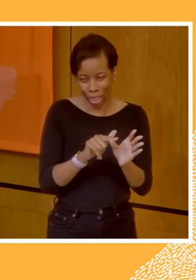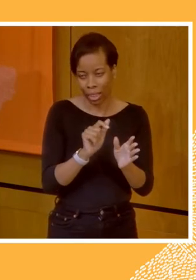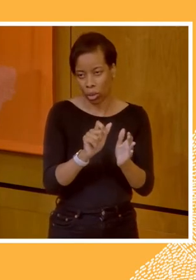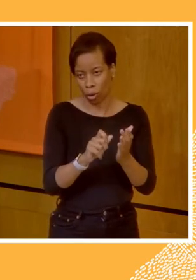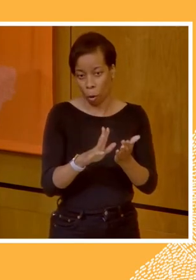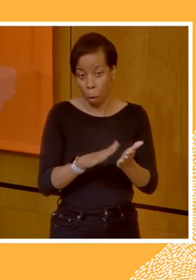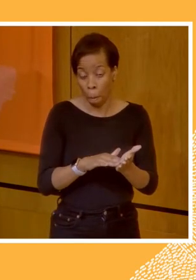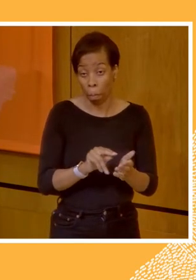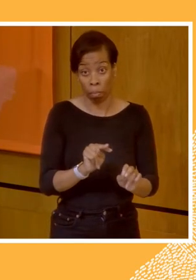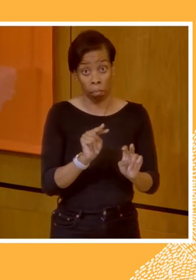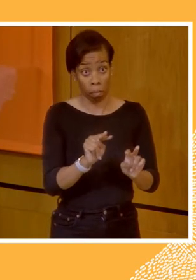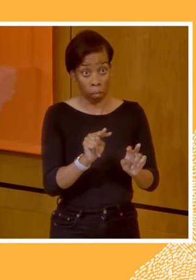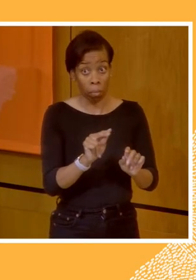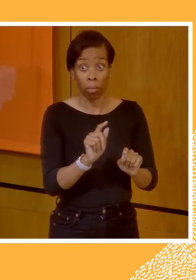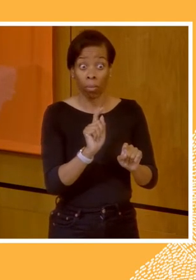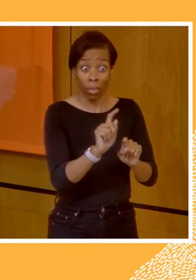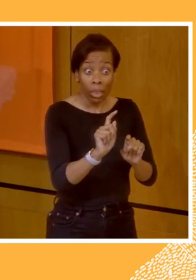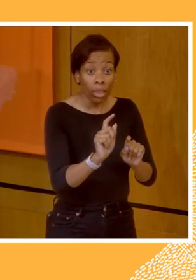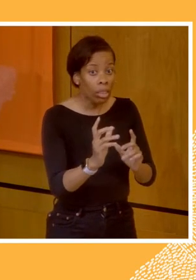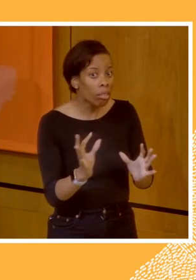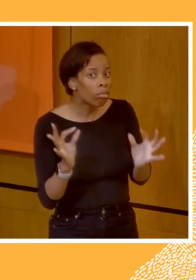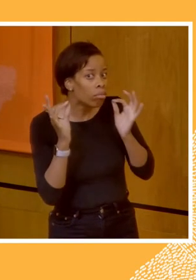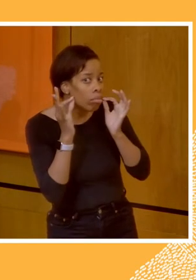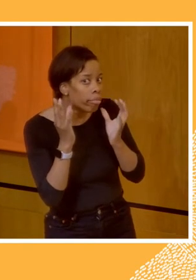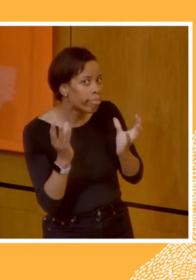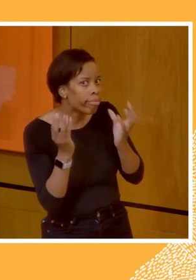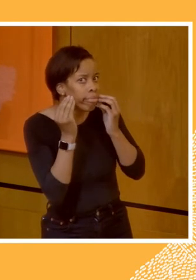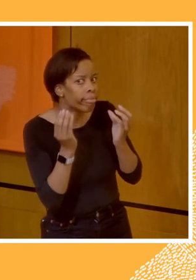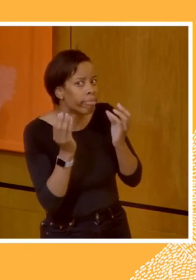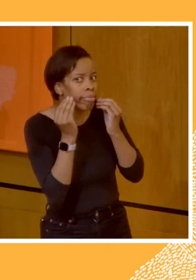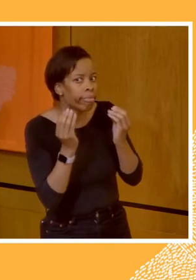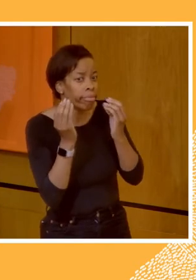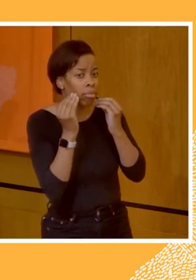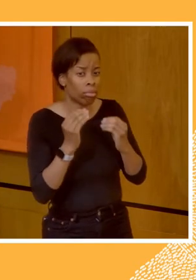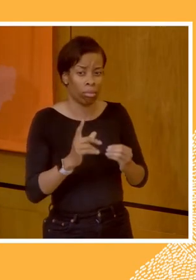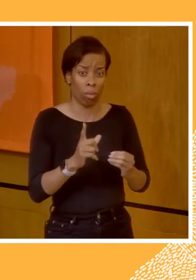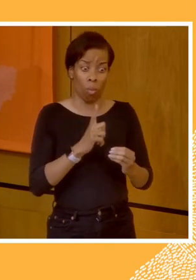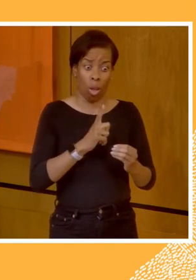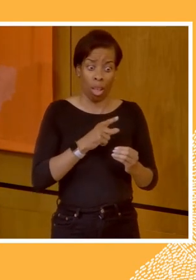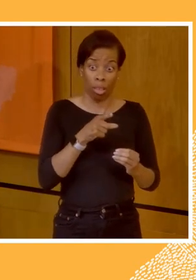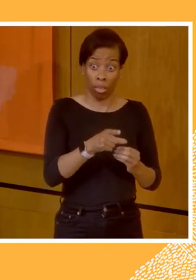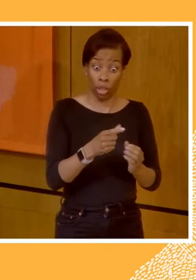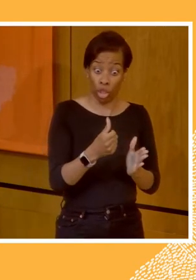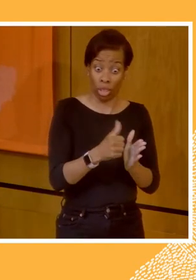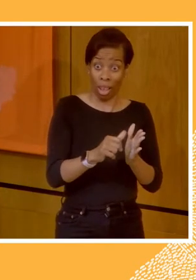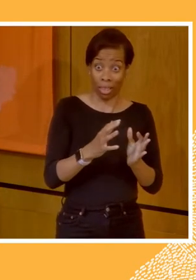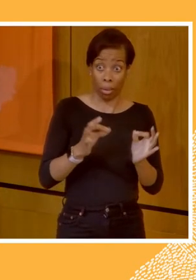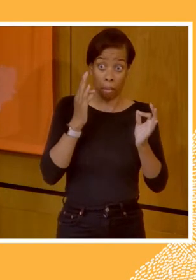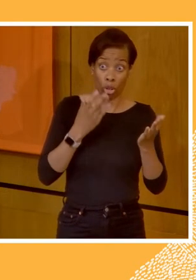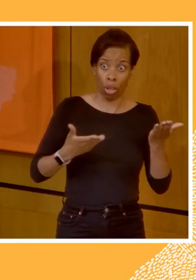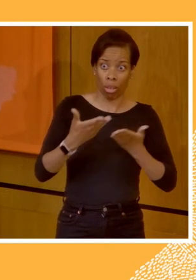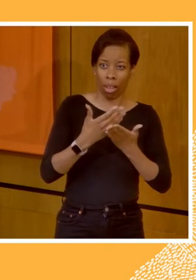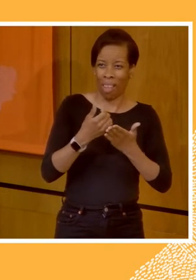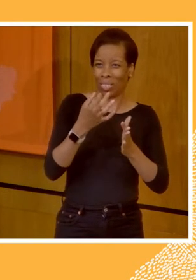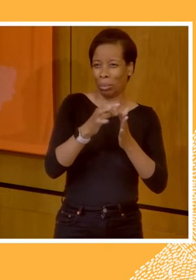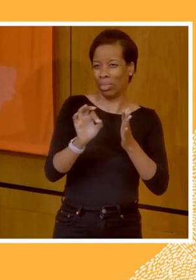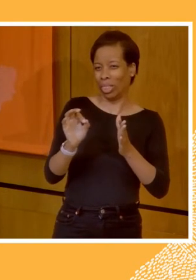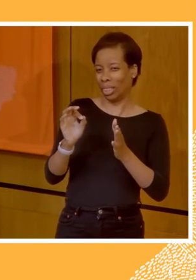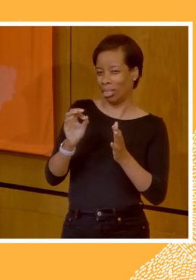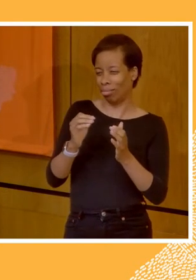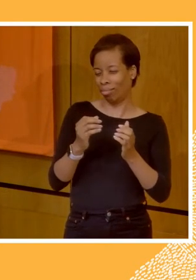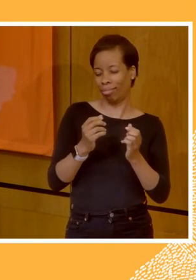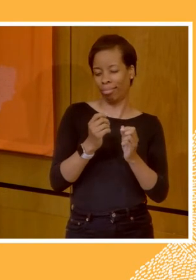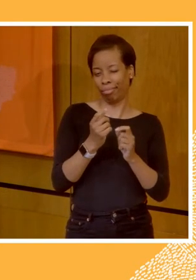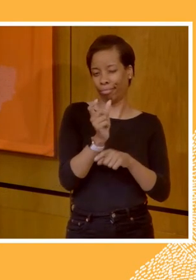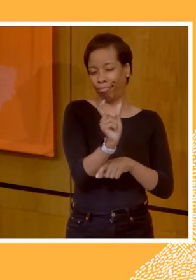the different layered and differences in sound that can take you to places, but also take you to certain sentiments and emotions.